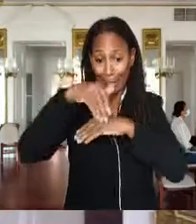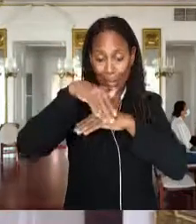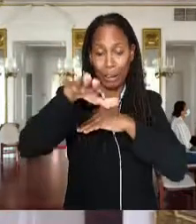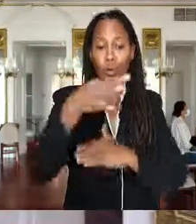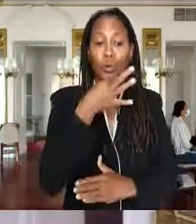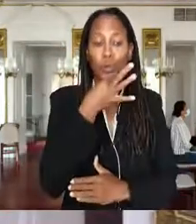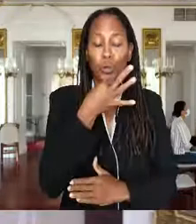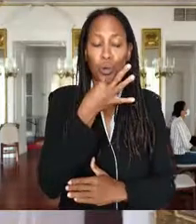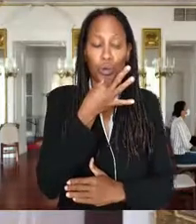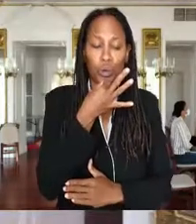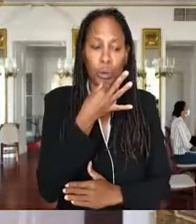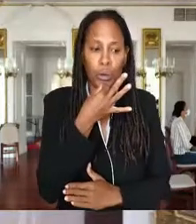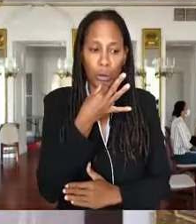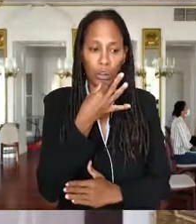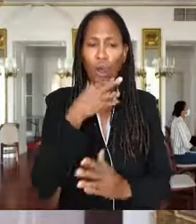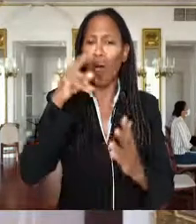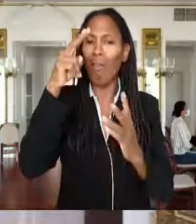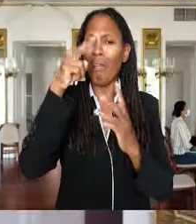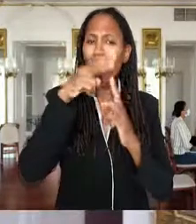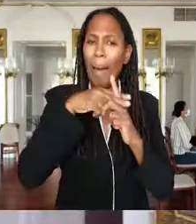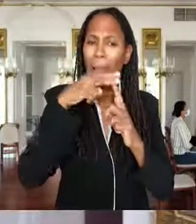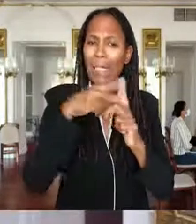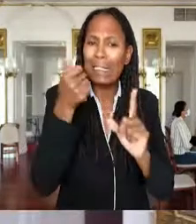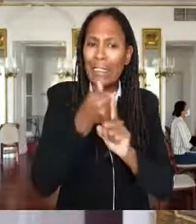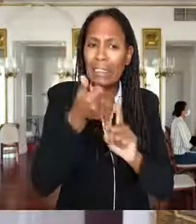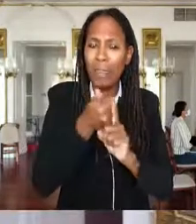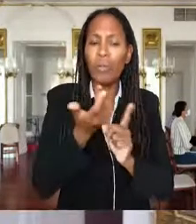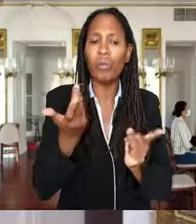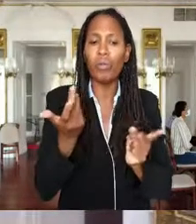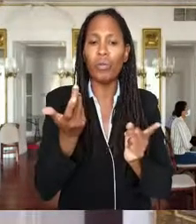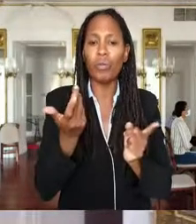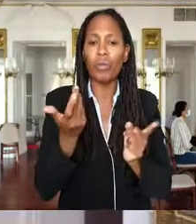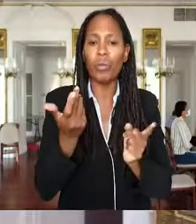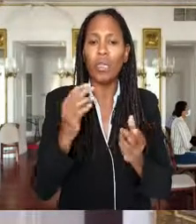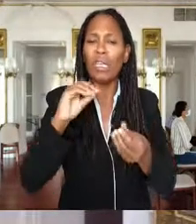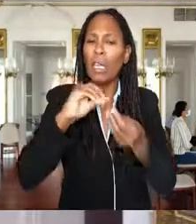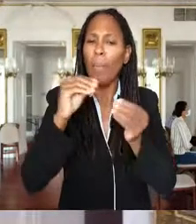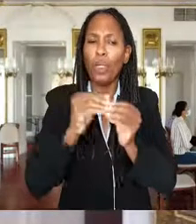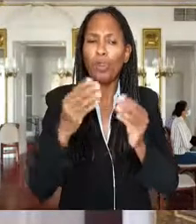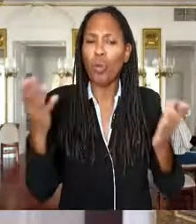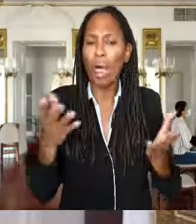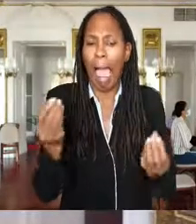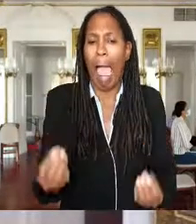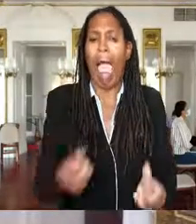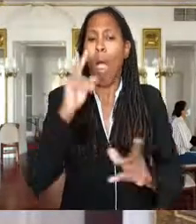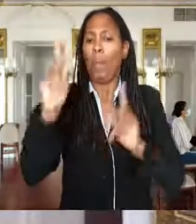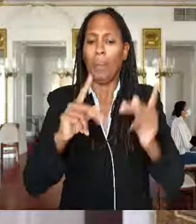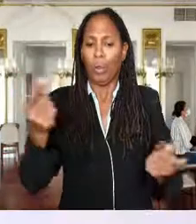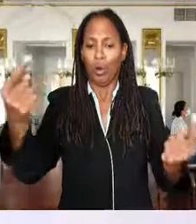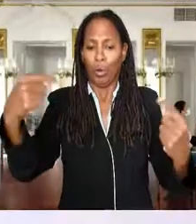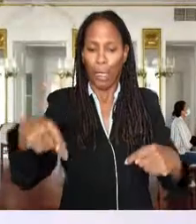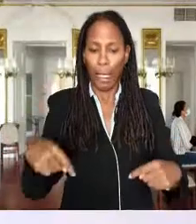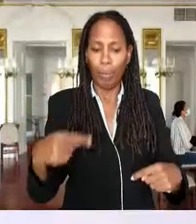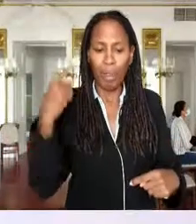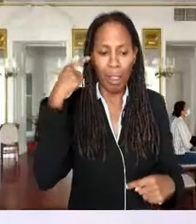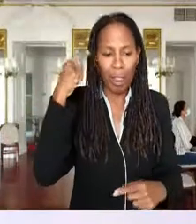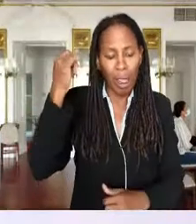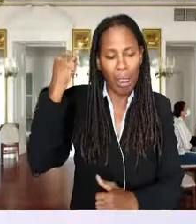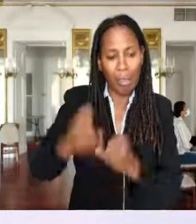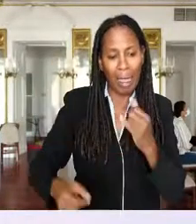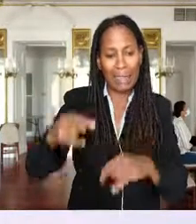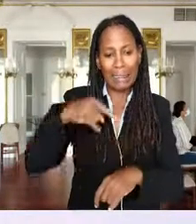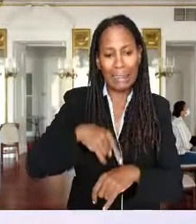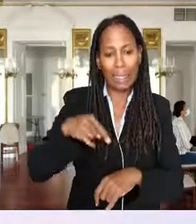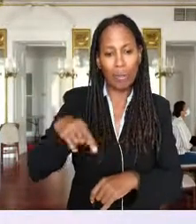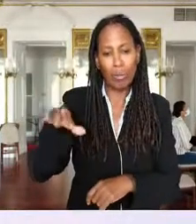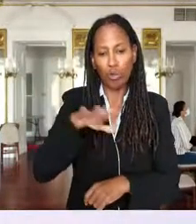then for the applications? Say again? What were the numbers, like, as far as you remember? The last time I heard it, I think it was around 6